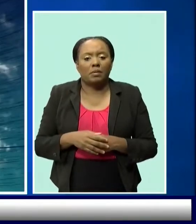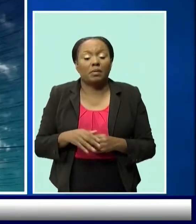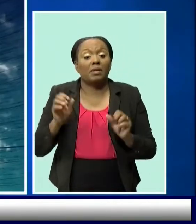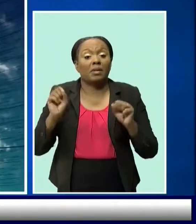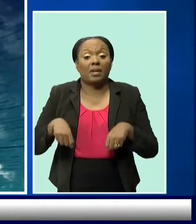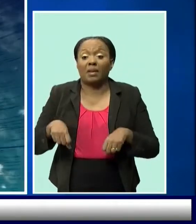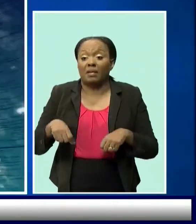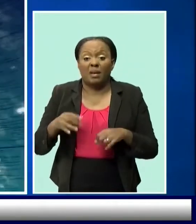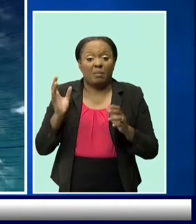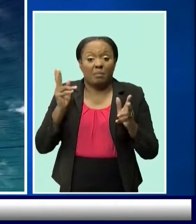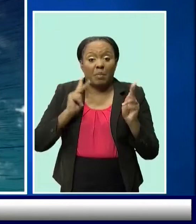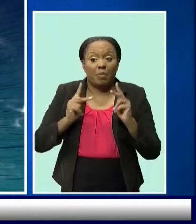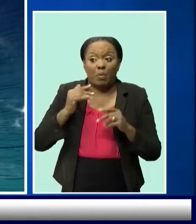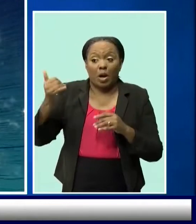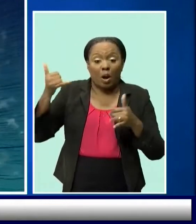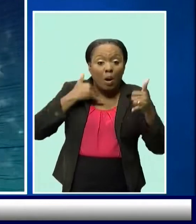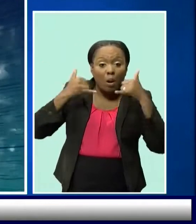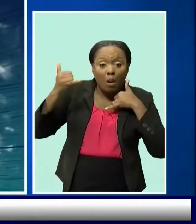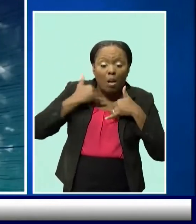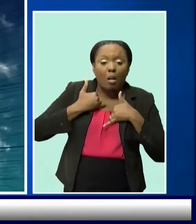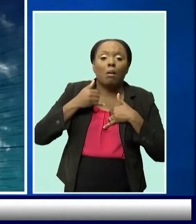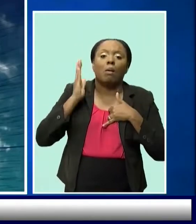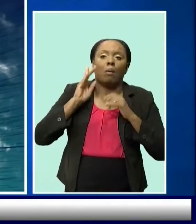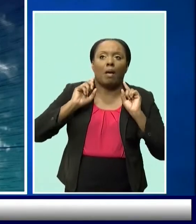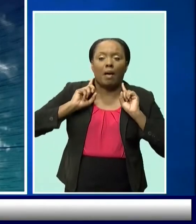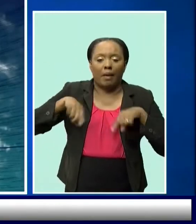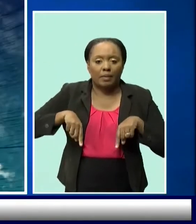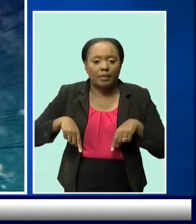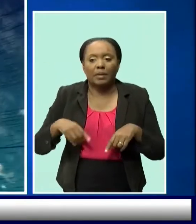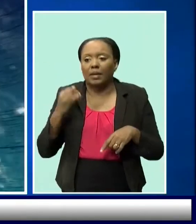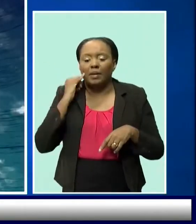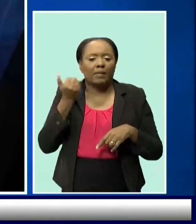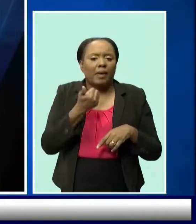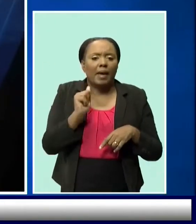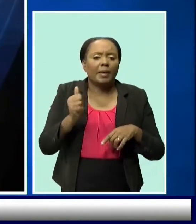calls or any reports of any damage